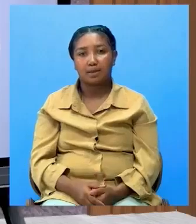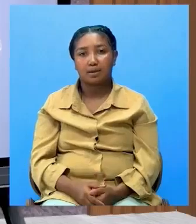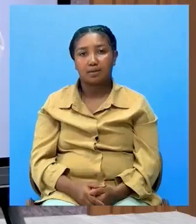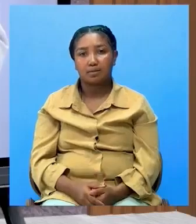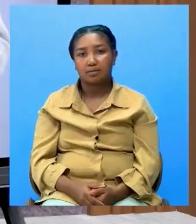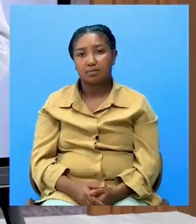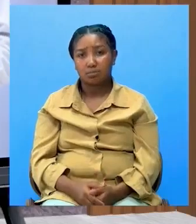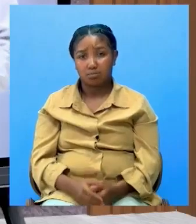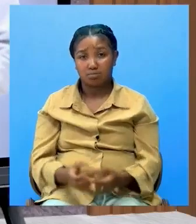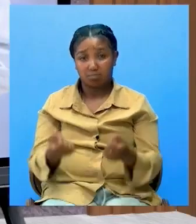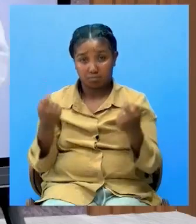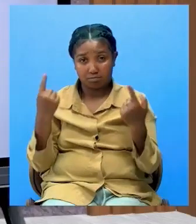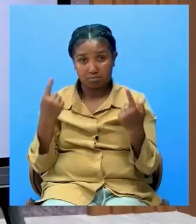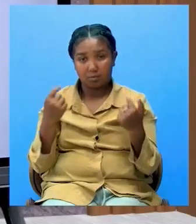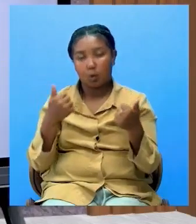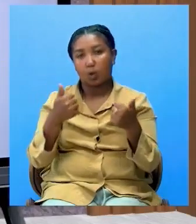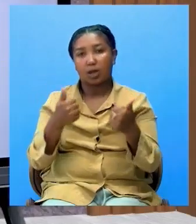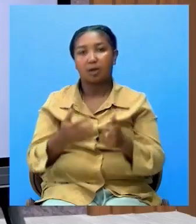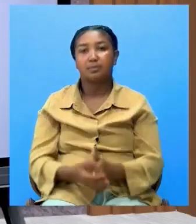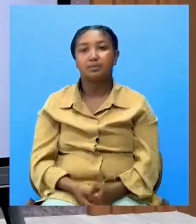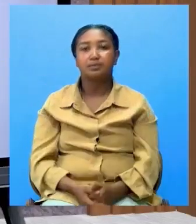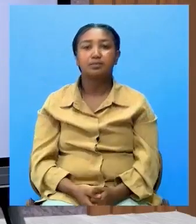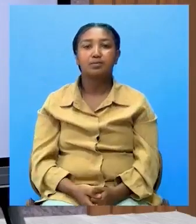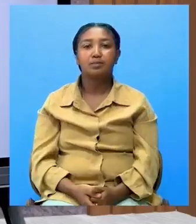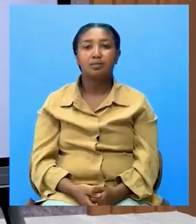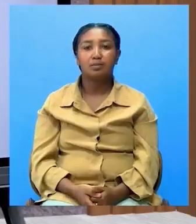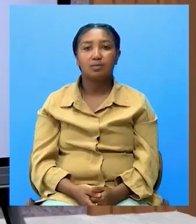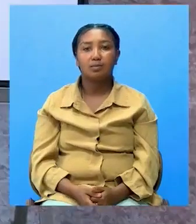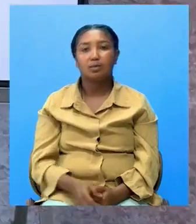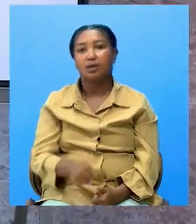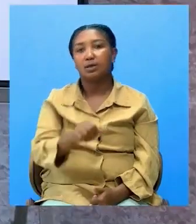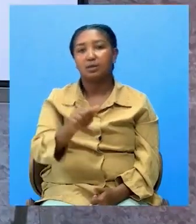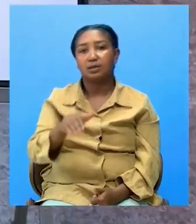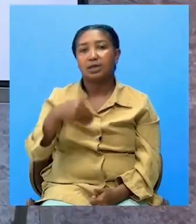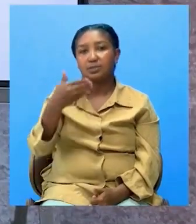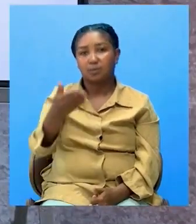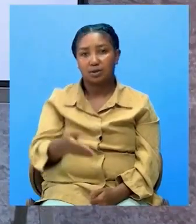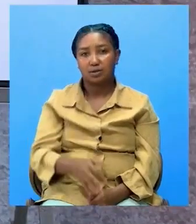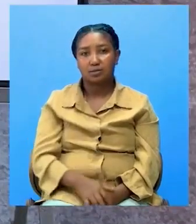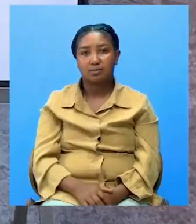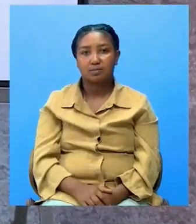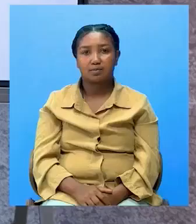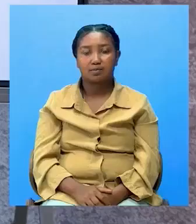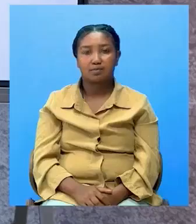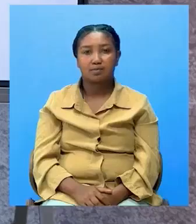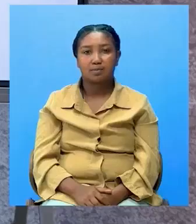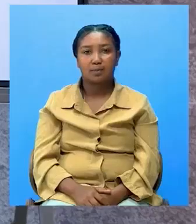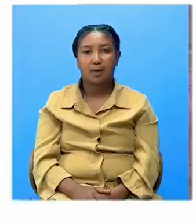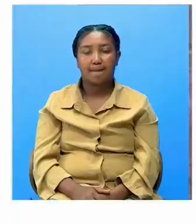clear. Nice. Let's go to the next point about